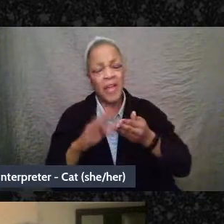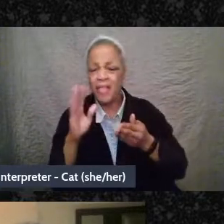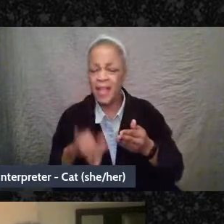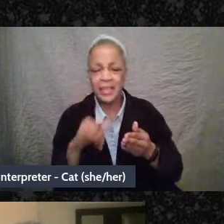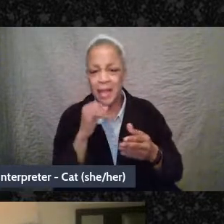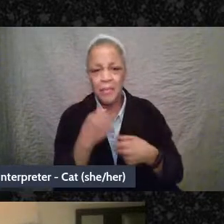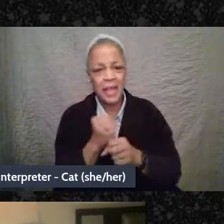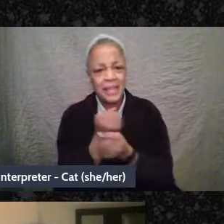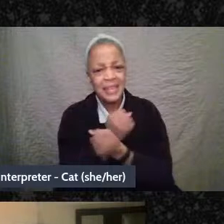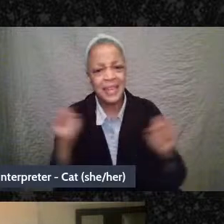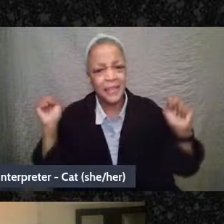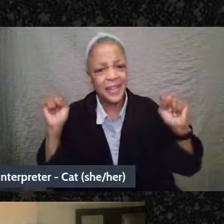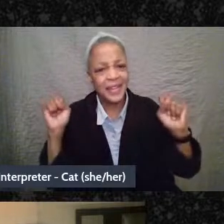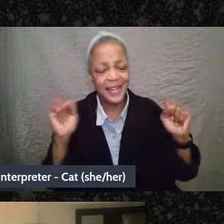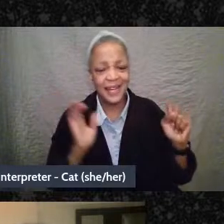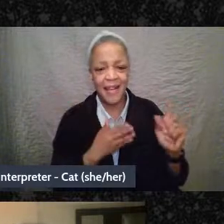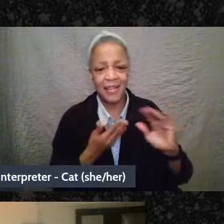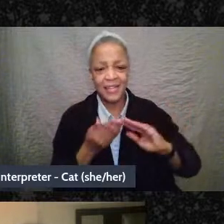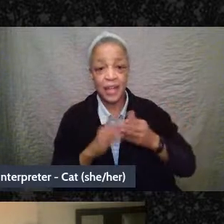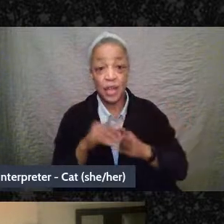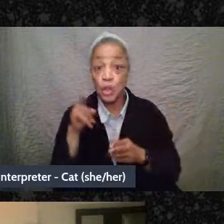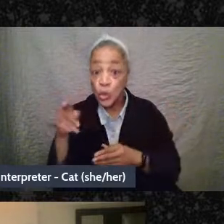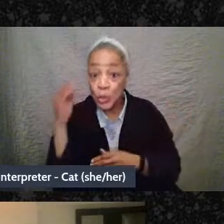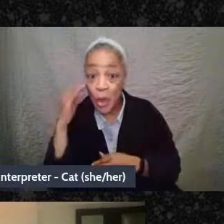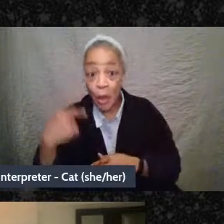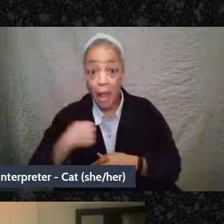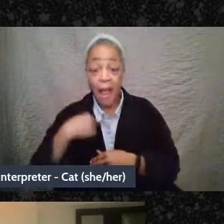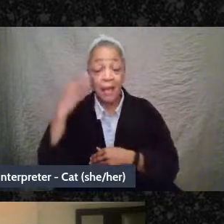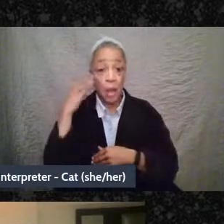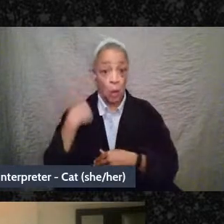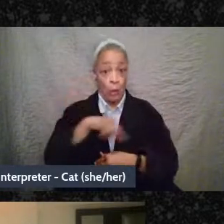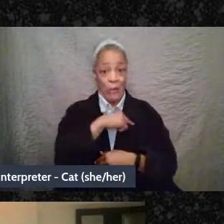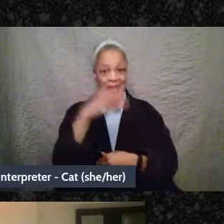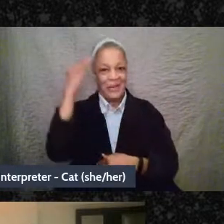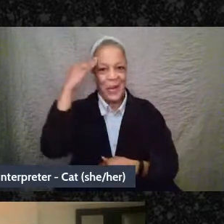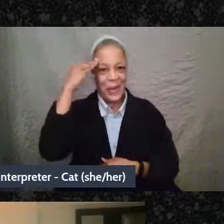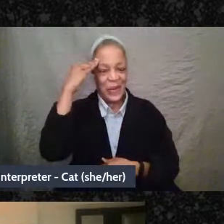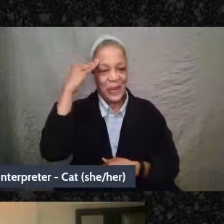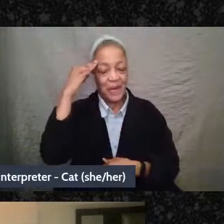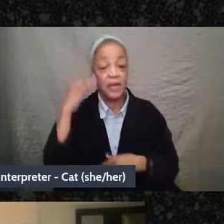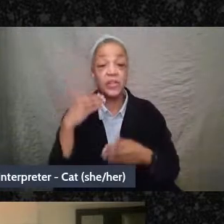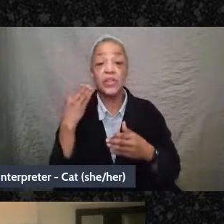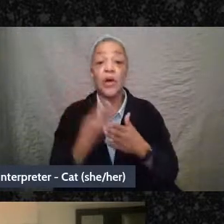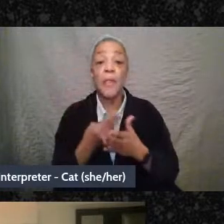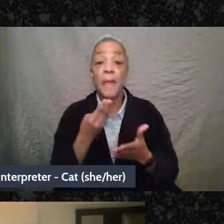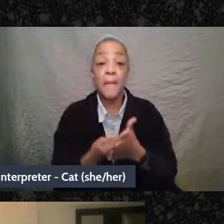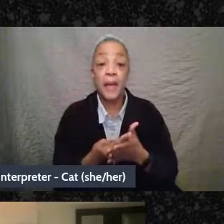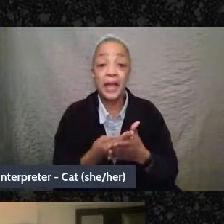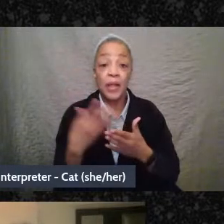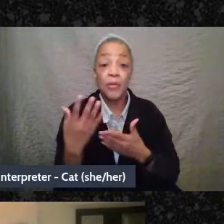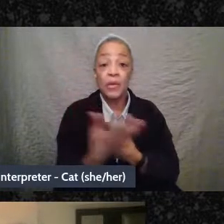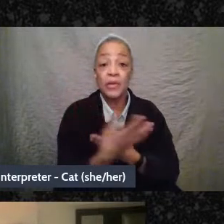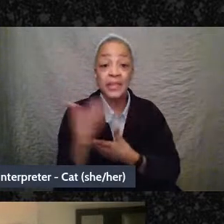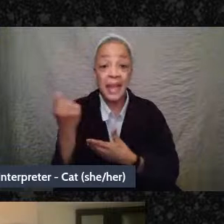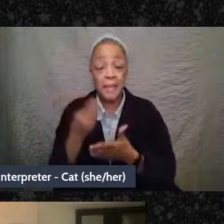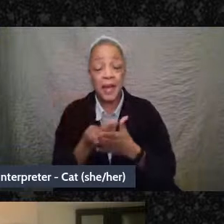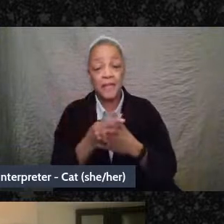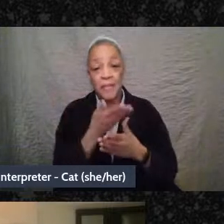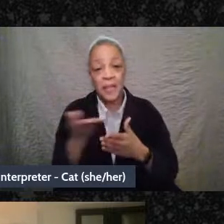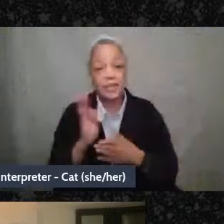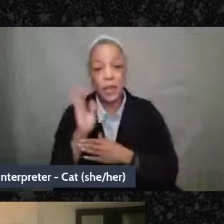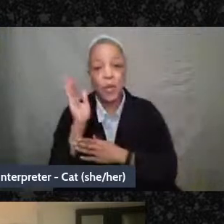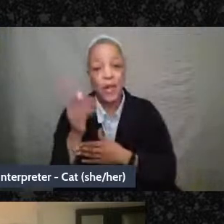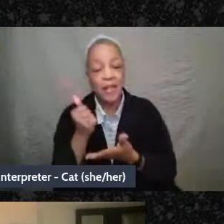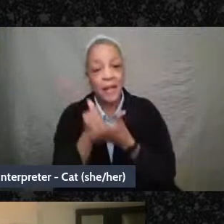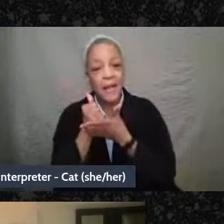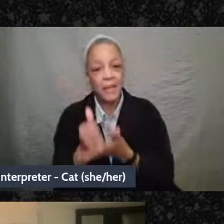we know that, you know that, I know that. And what this will do is take money away from the things that will, and resources away from the things